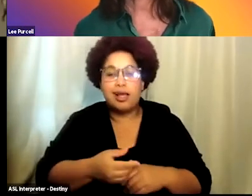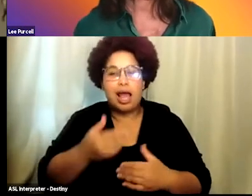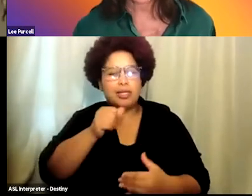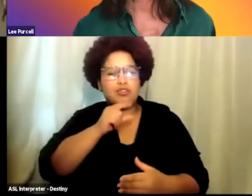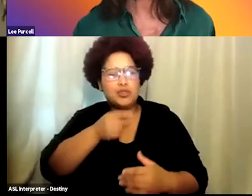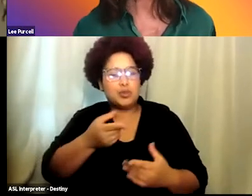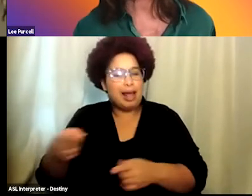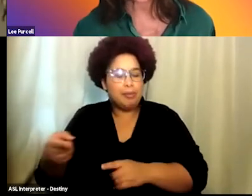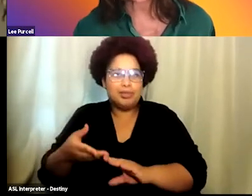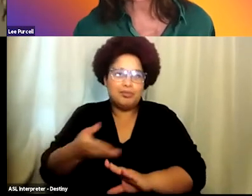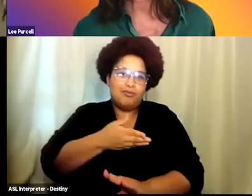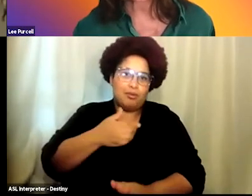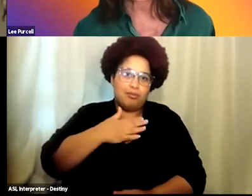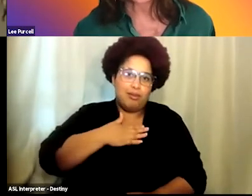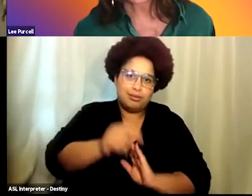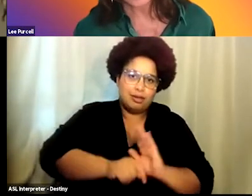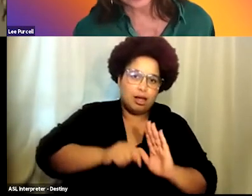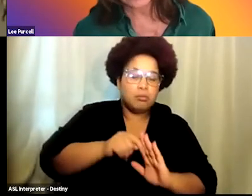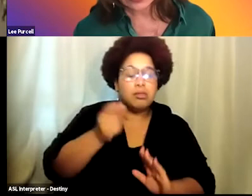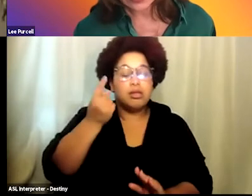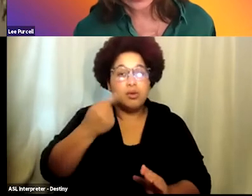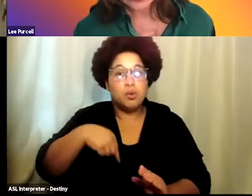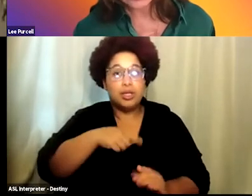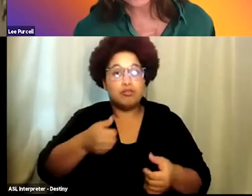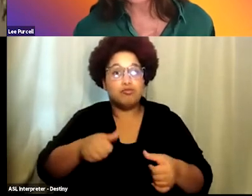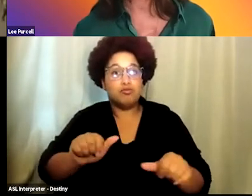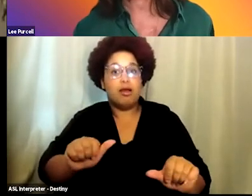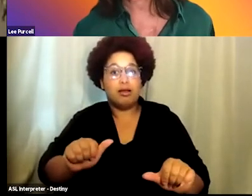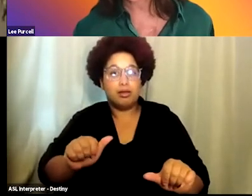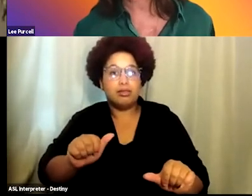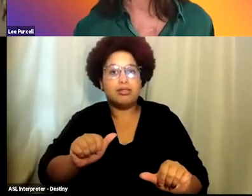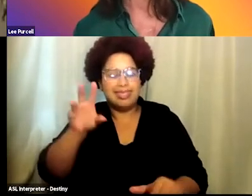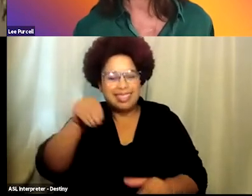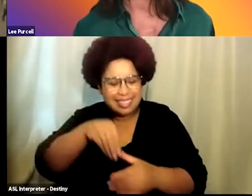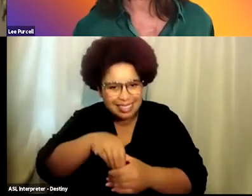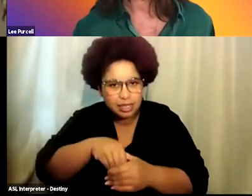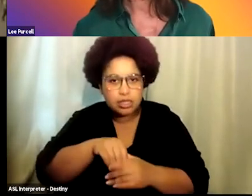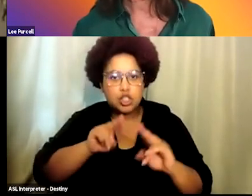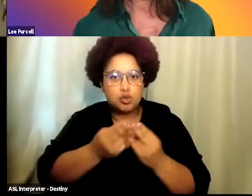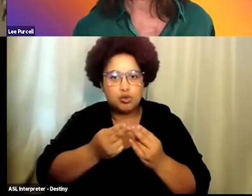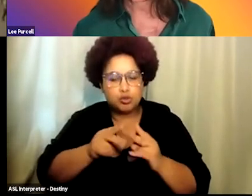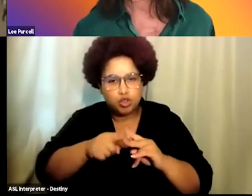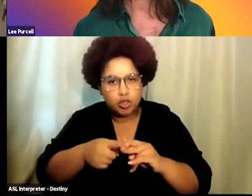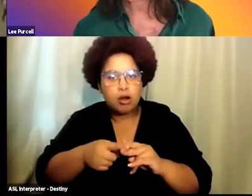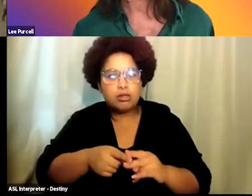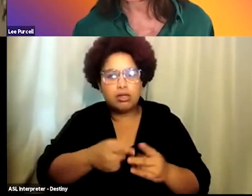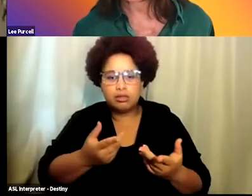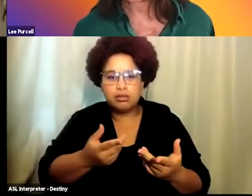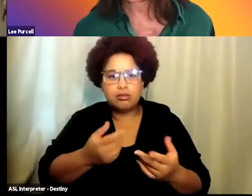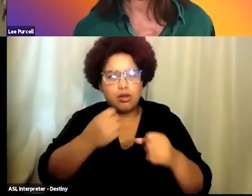And I think that we are trying within the union to start a movement, but